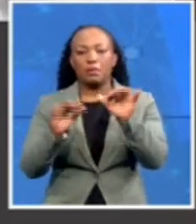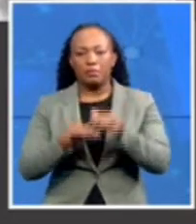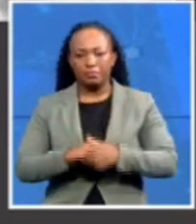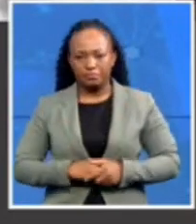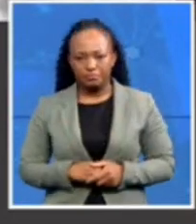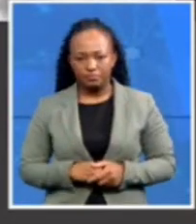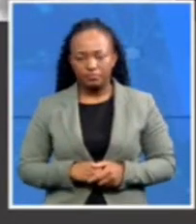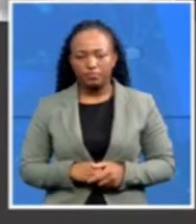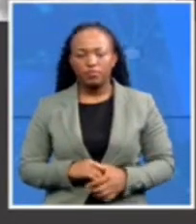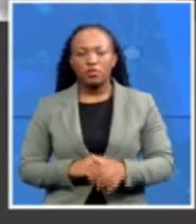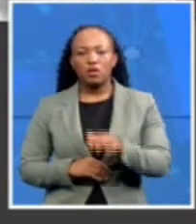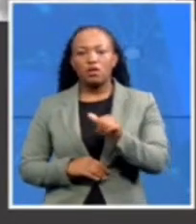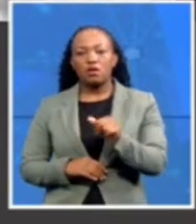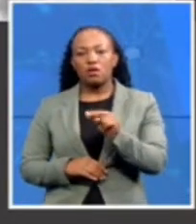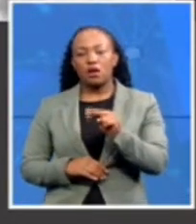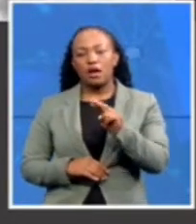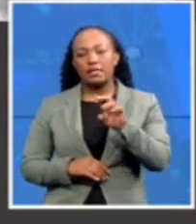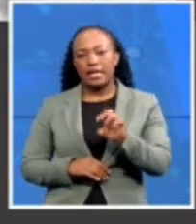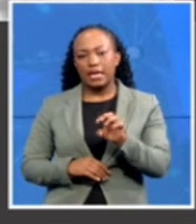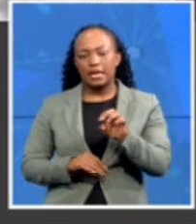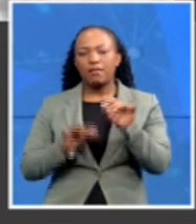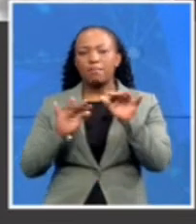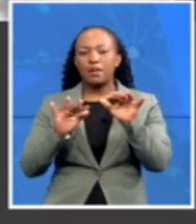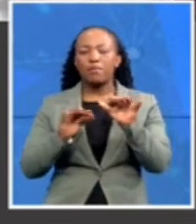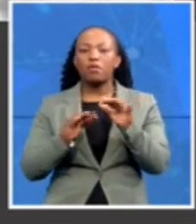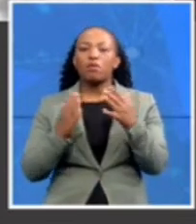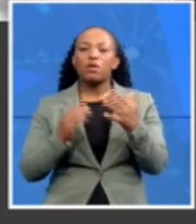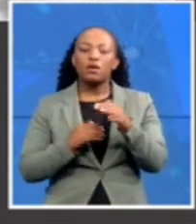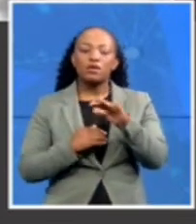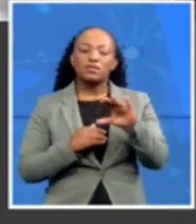Citizen newspaper. Narisa Subramani, please.